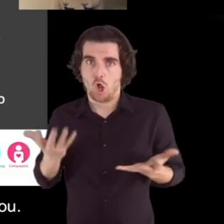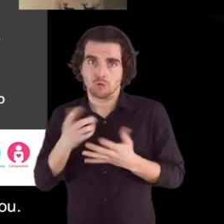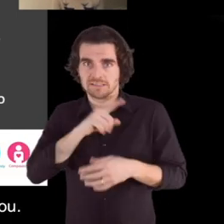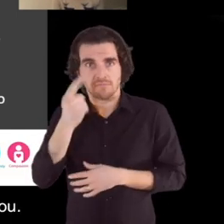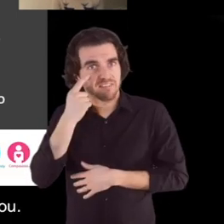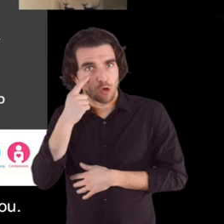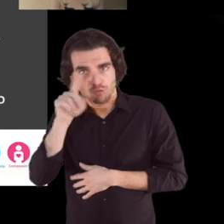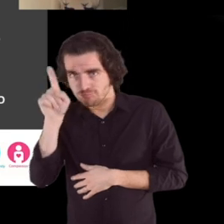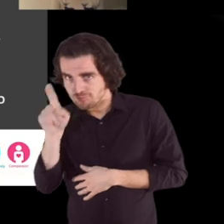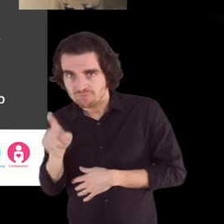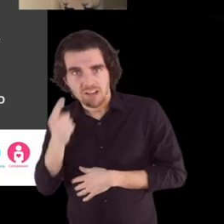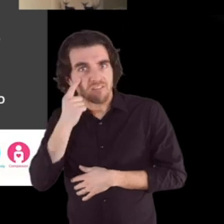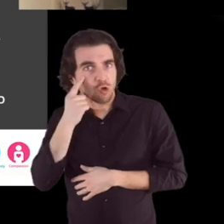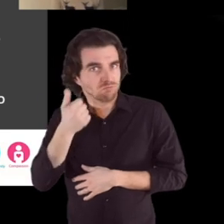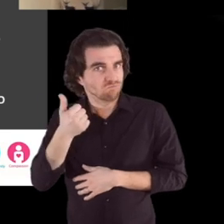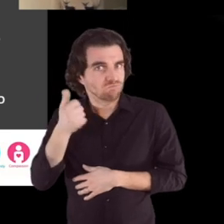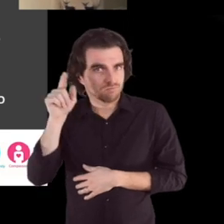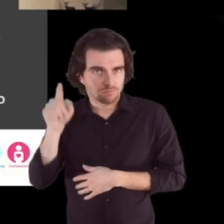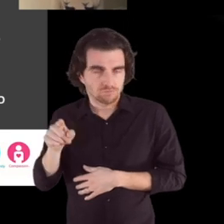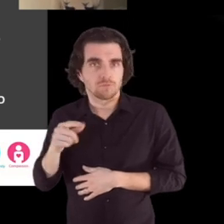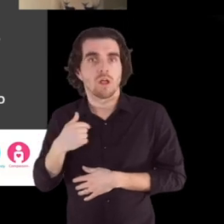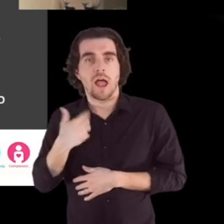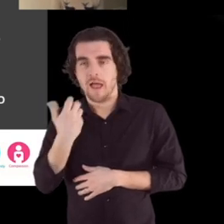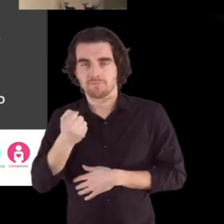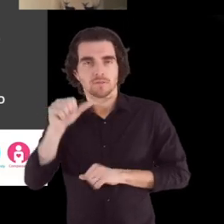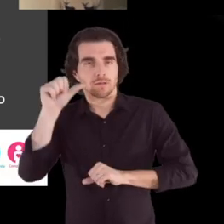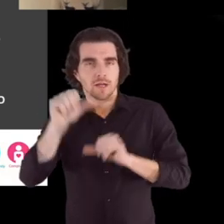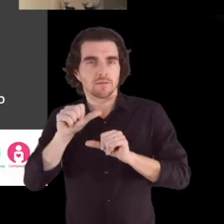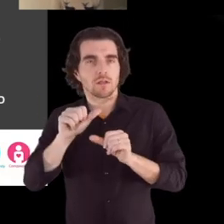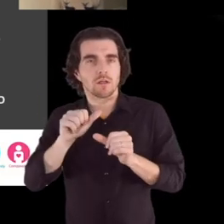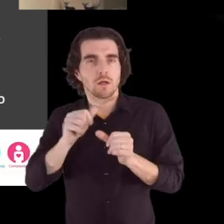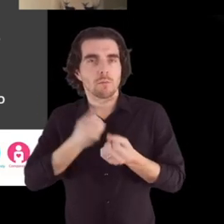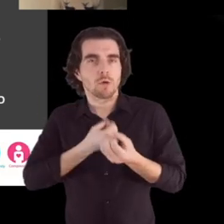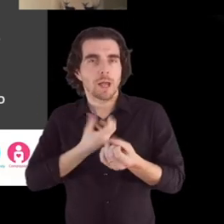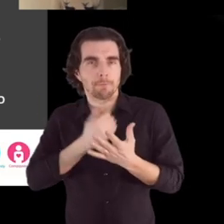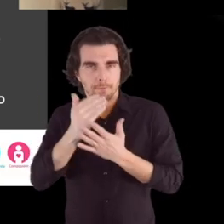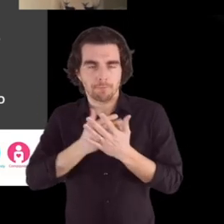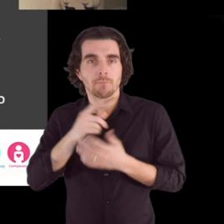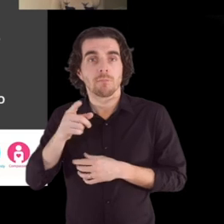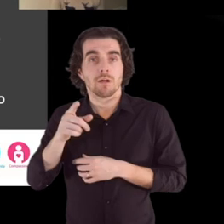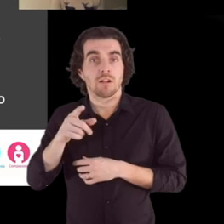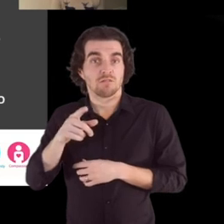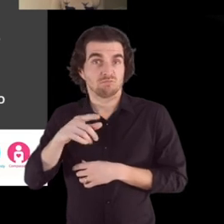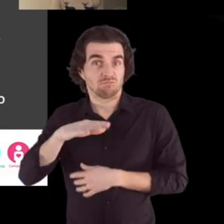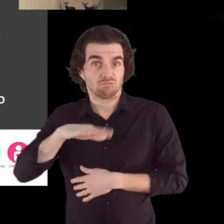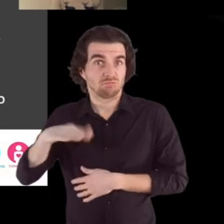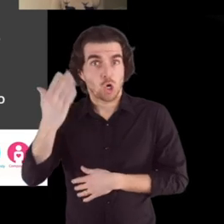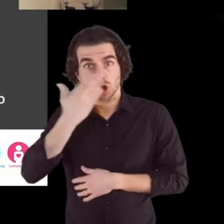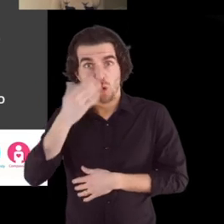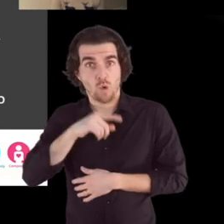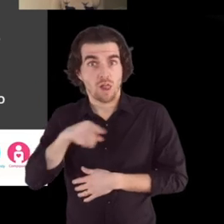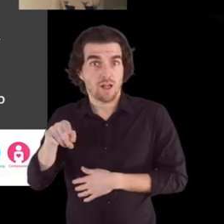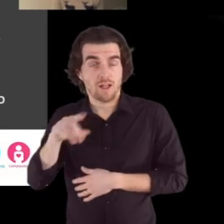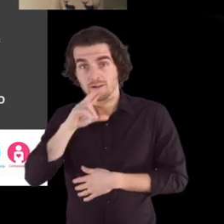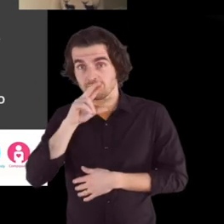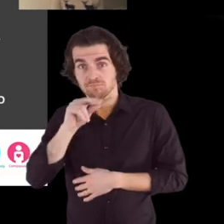of them may be helpful for you. We would certainly encourage you to have a look at them. And just at the end, we're going to have a very brief poem, which will be read